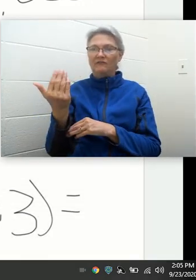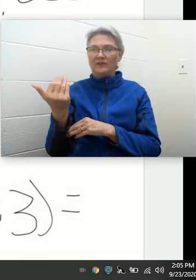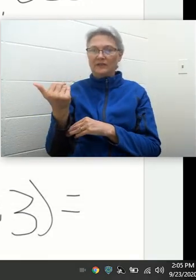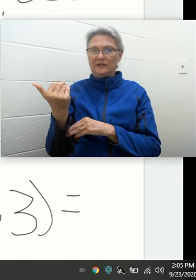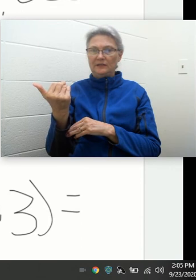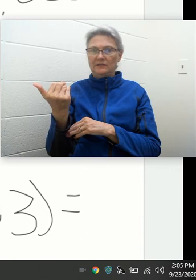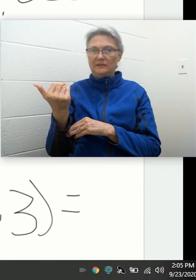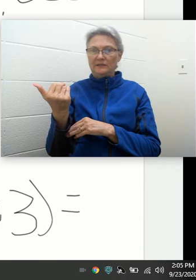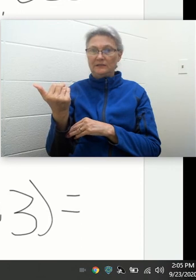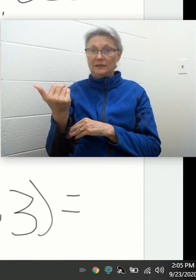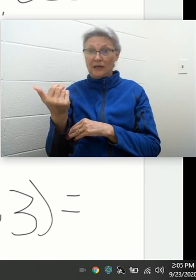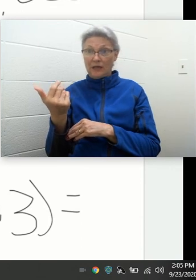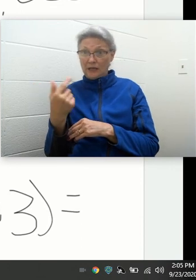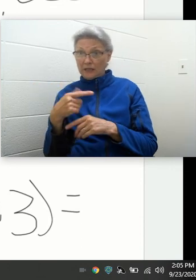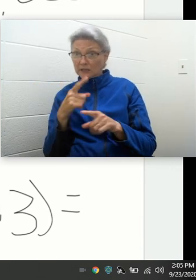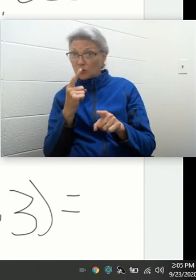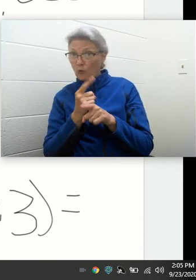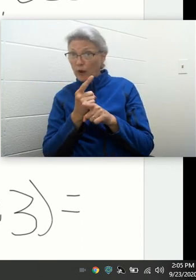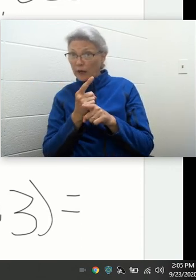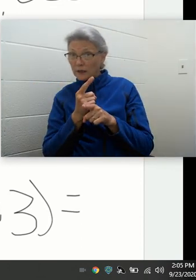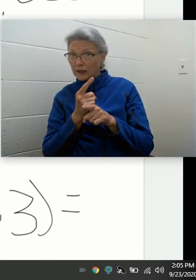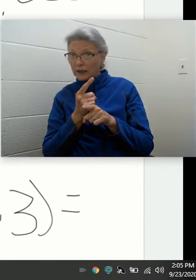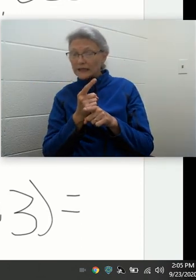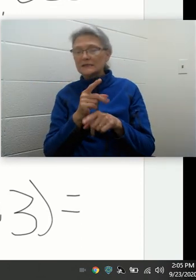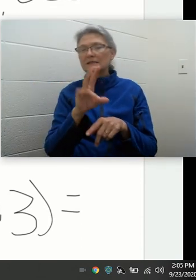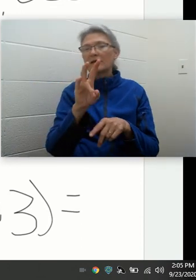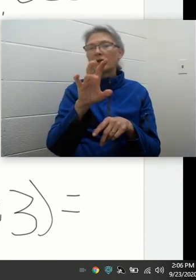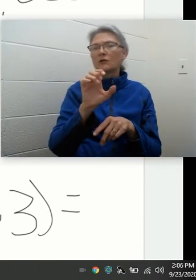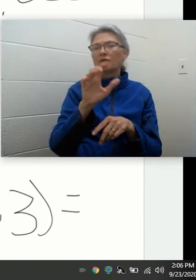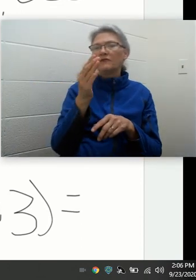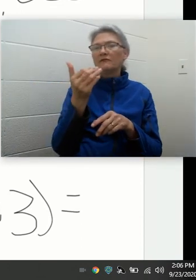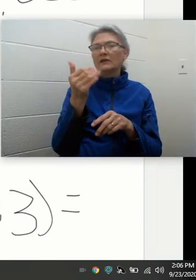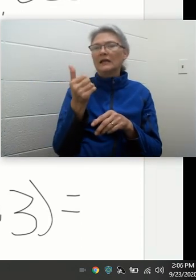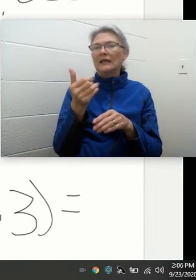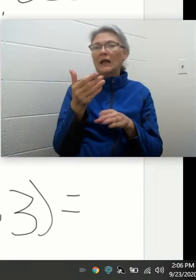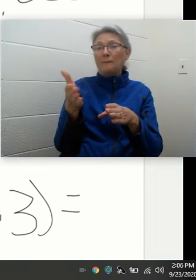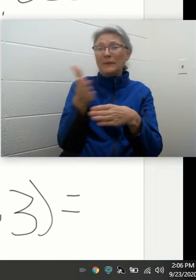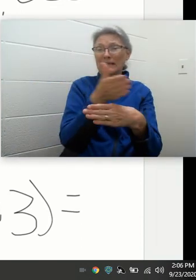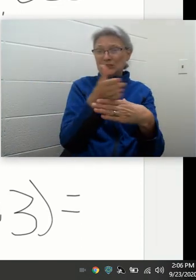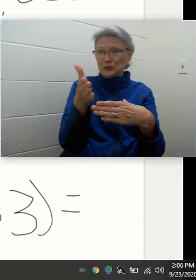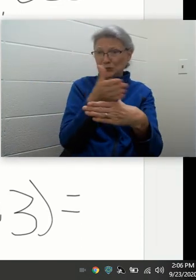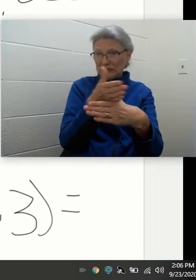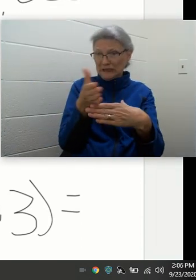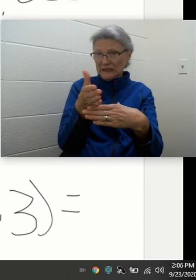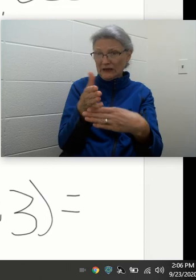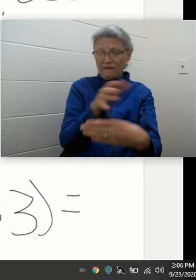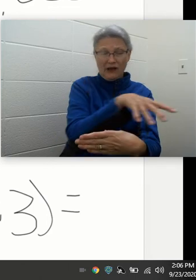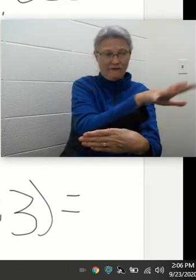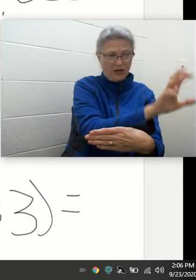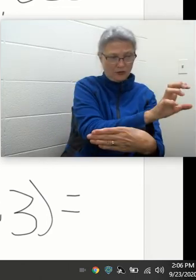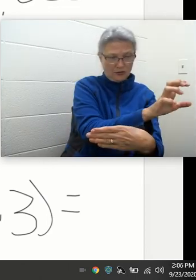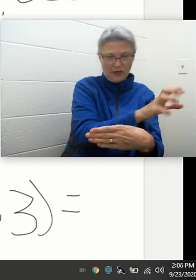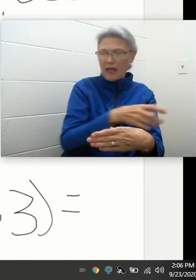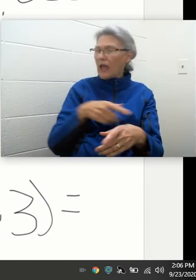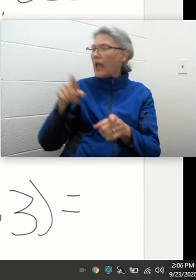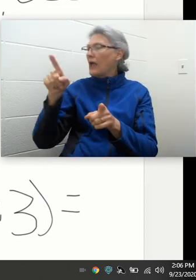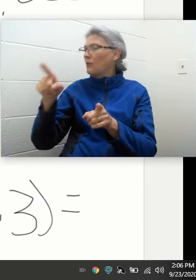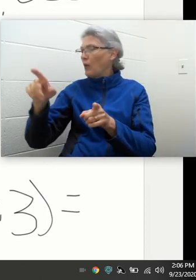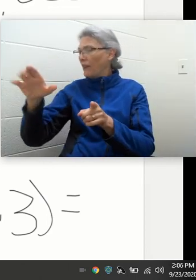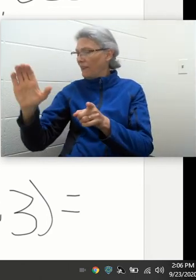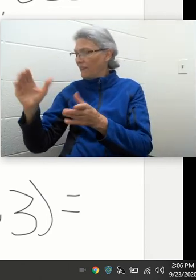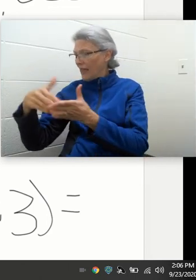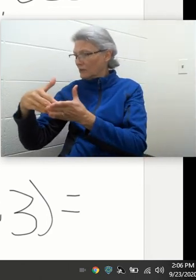715. You guys, did we get that right? Is 715 in between 500